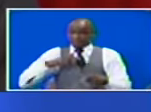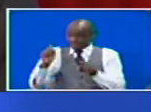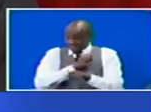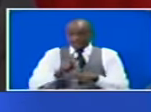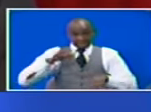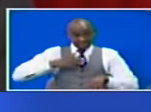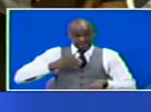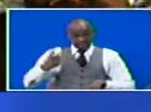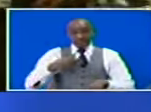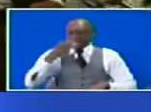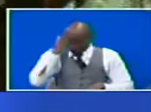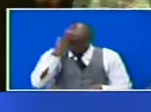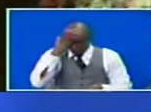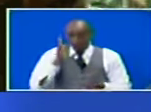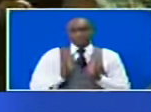my word, is my bond.